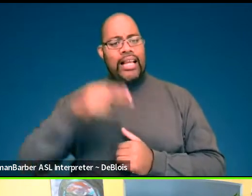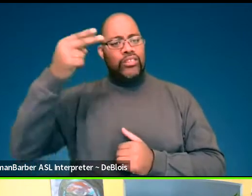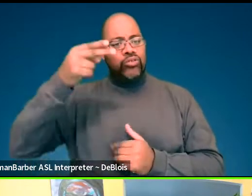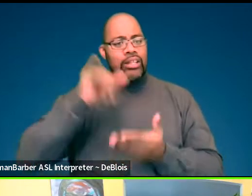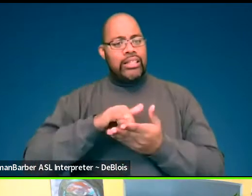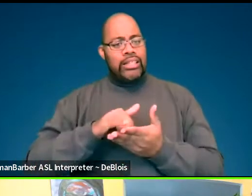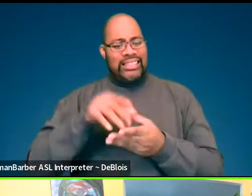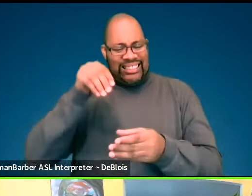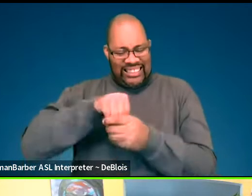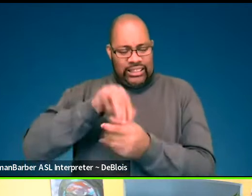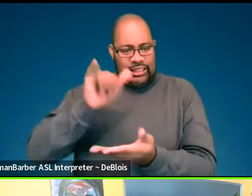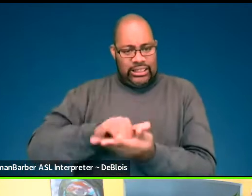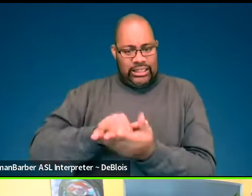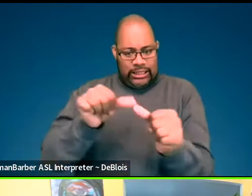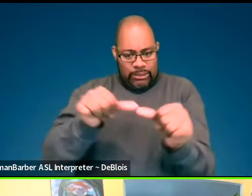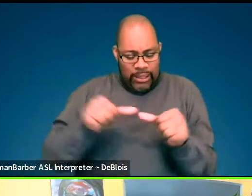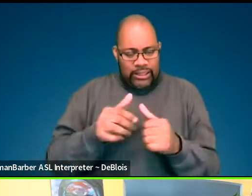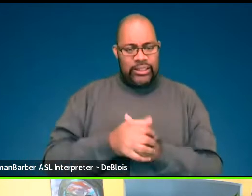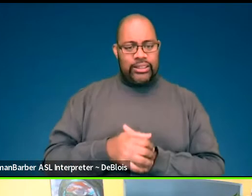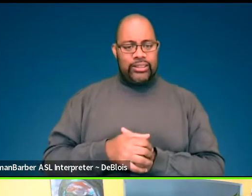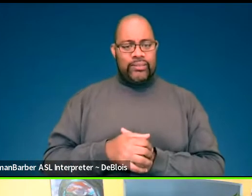held in those spaces.